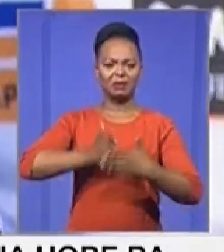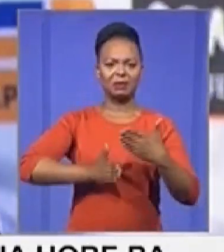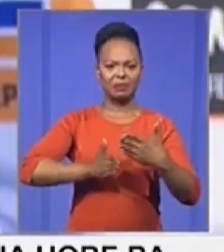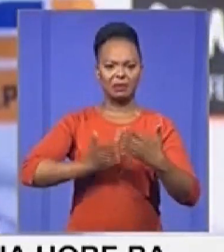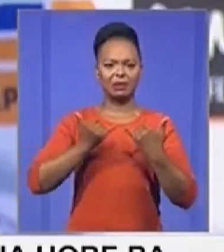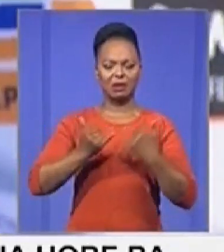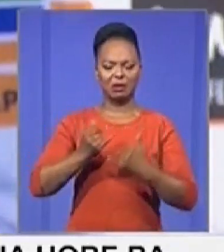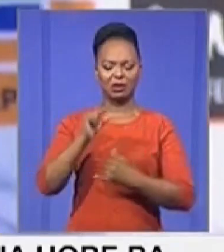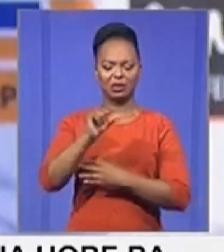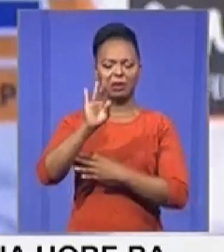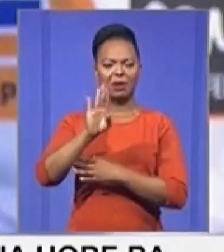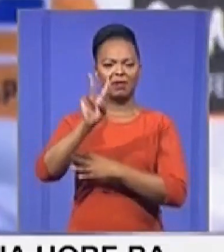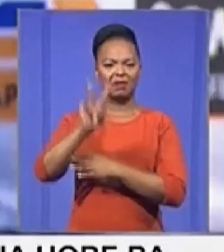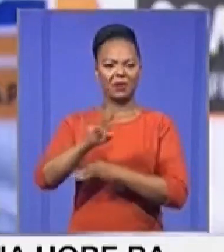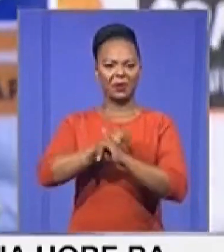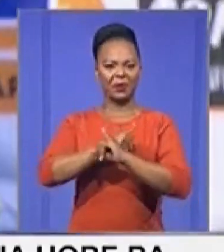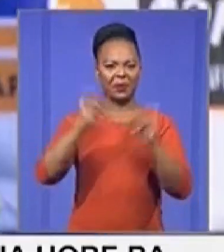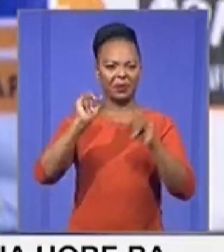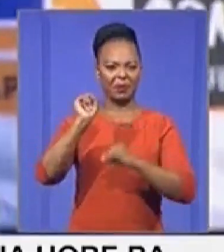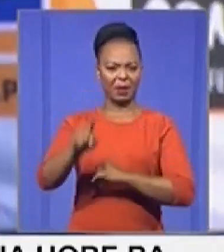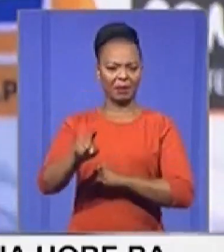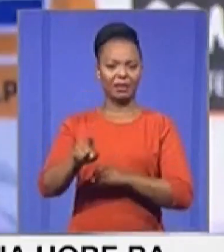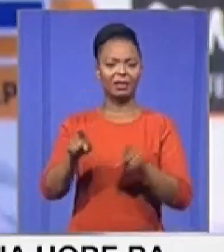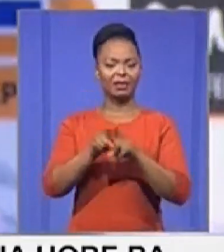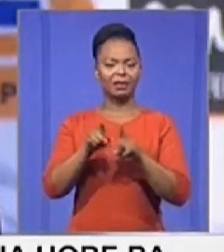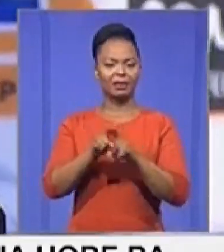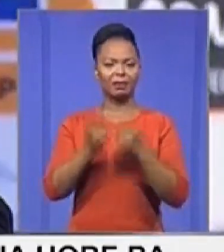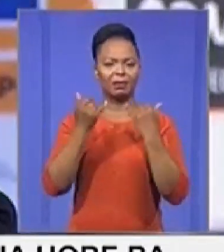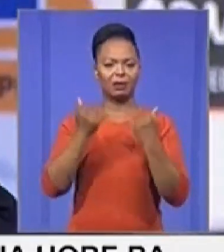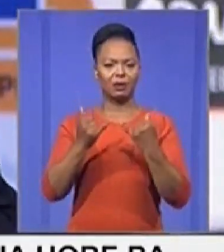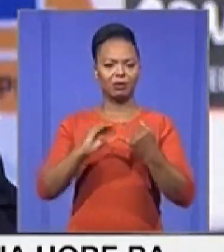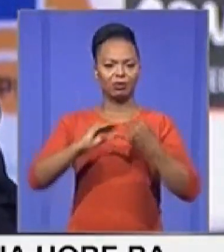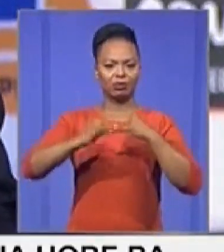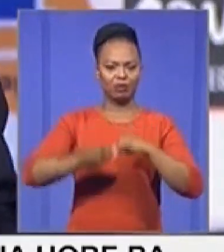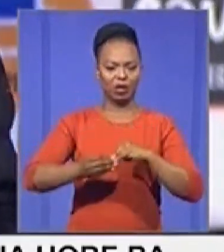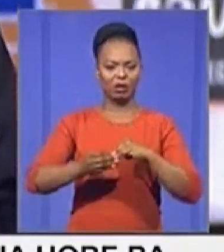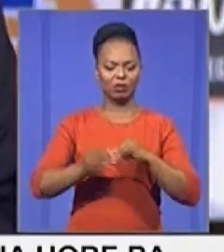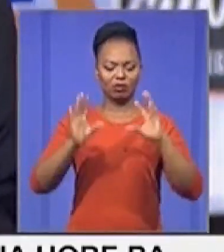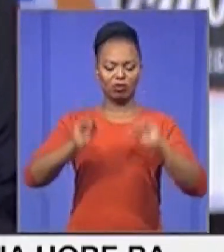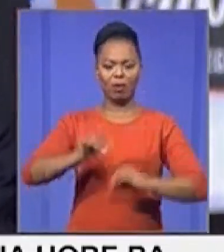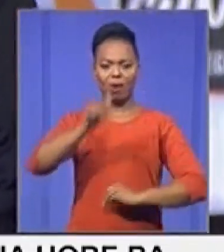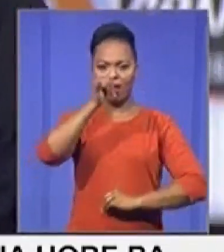gender-based violence and also act against criminality.